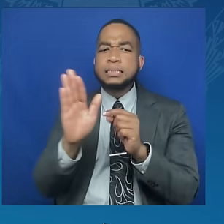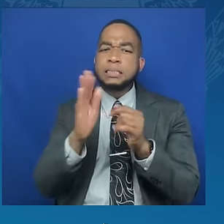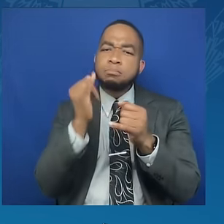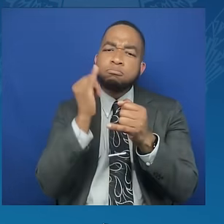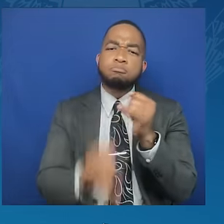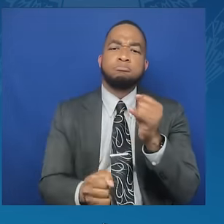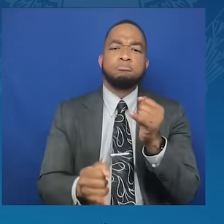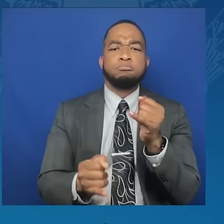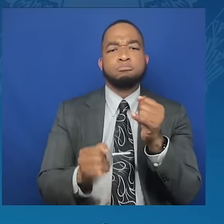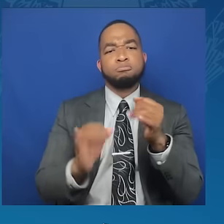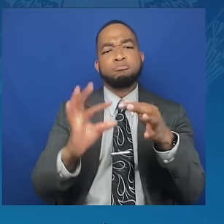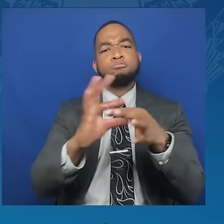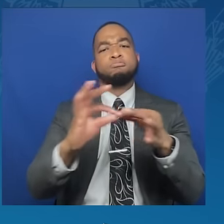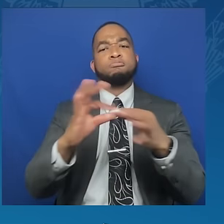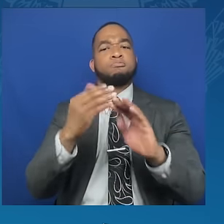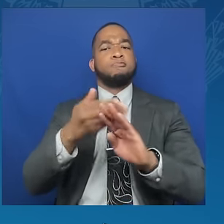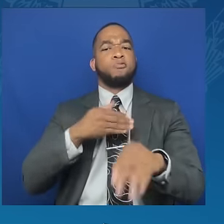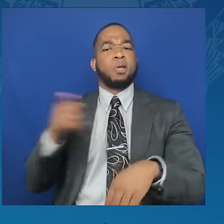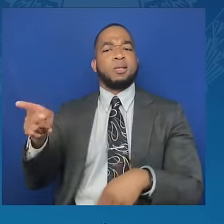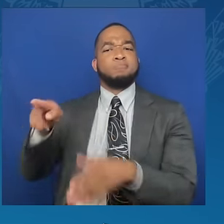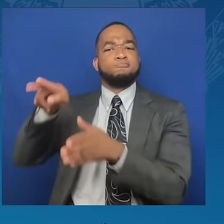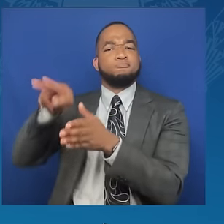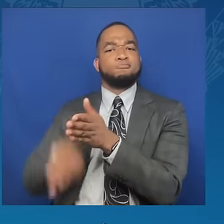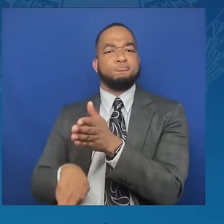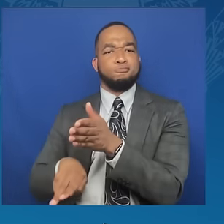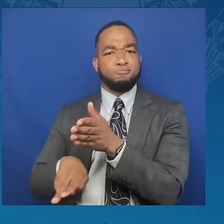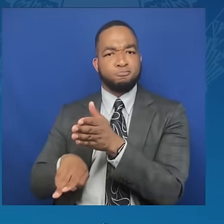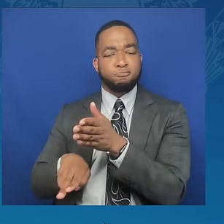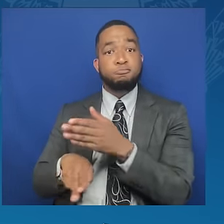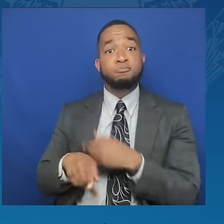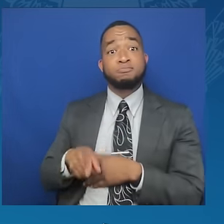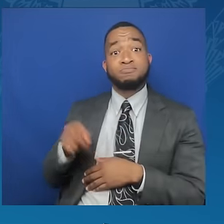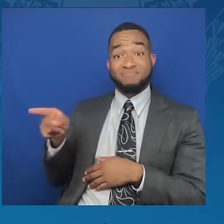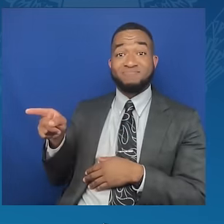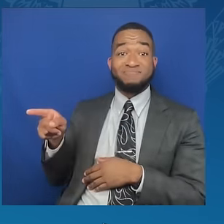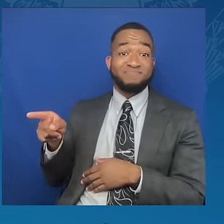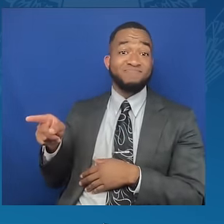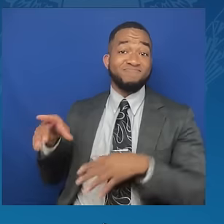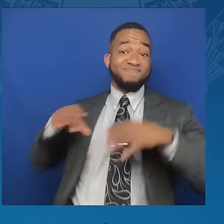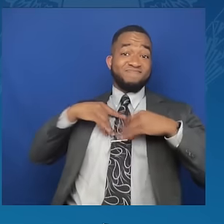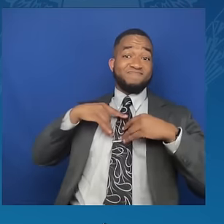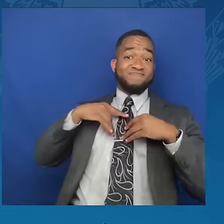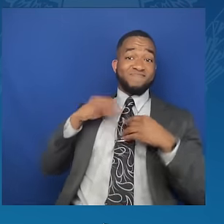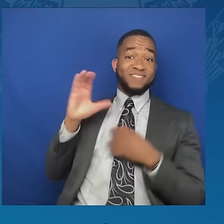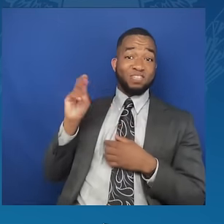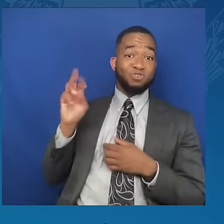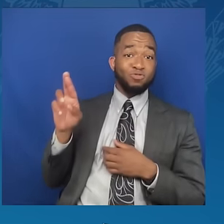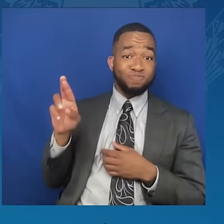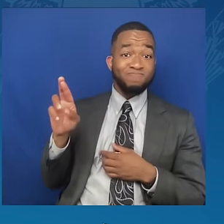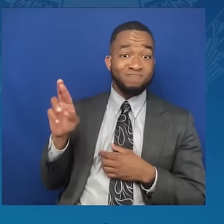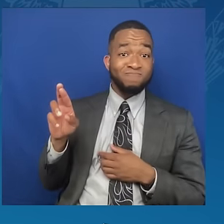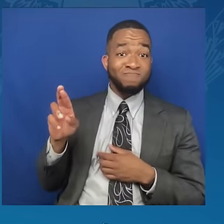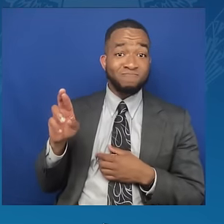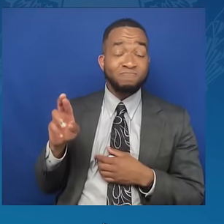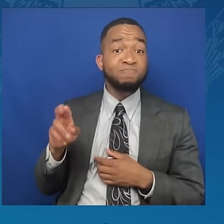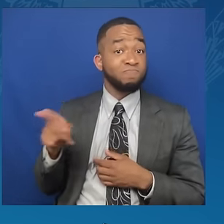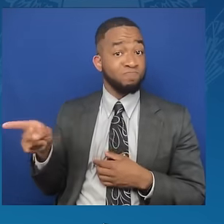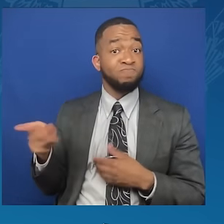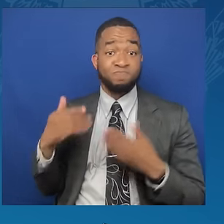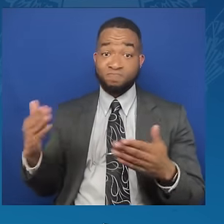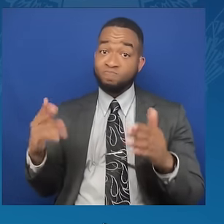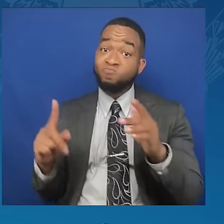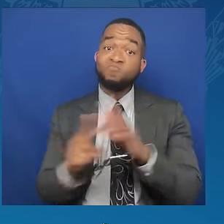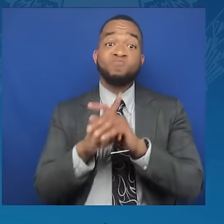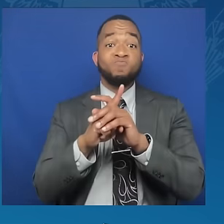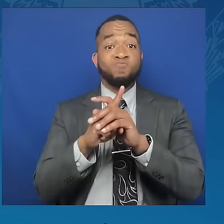riddled with cancer, came on that bridge 4 months before he passed